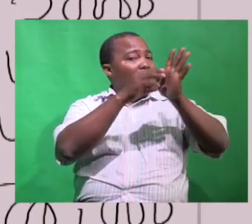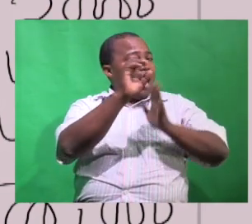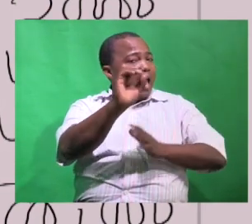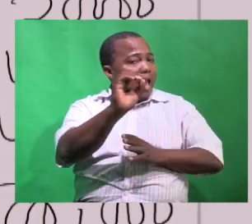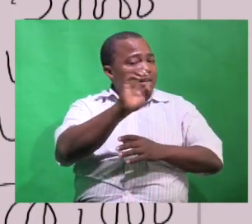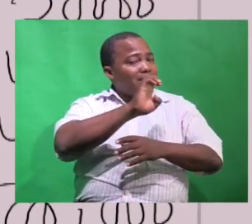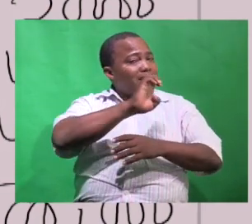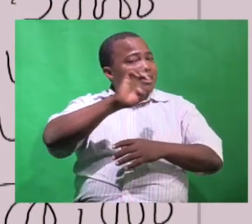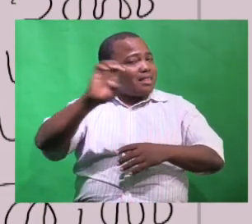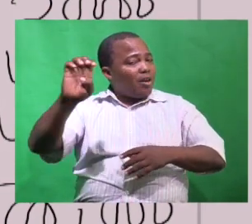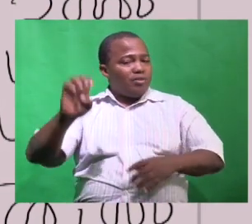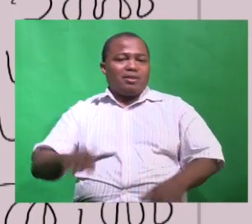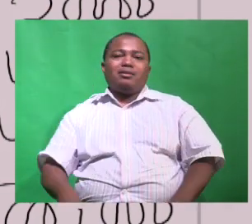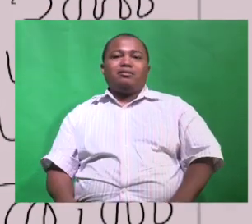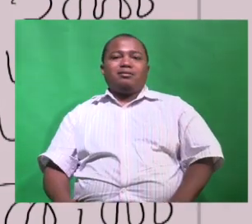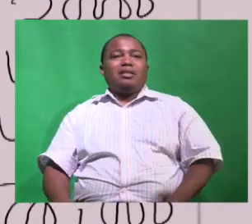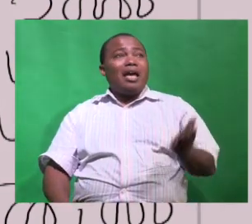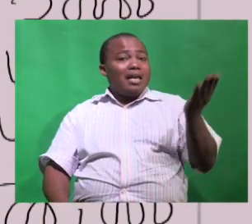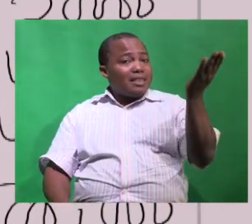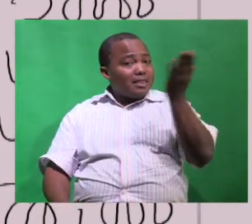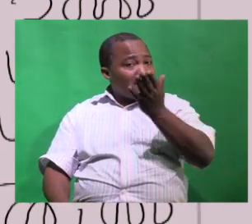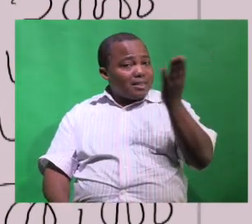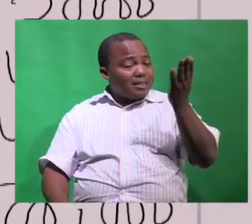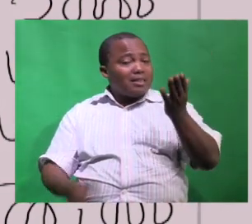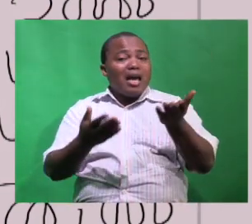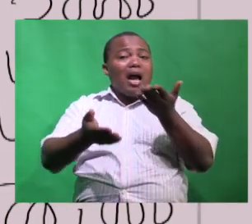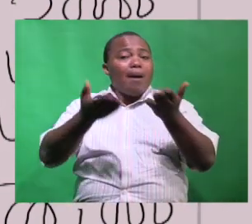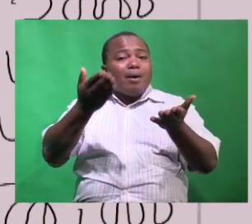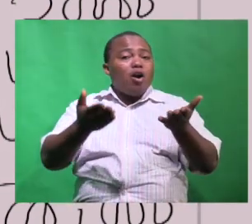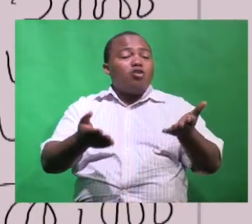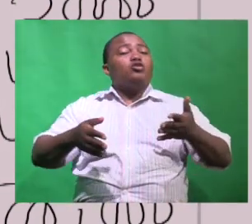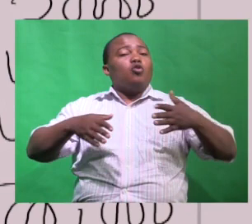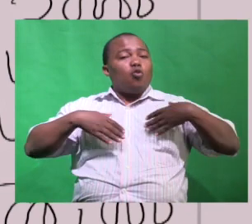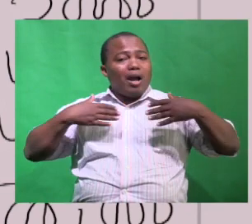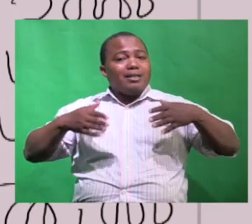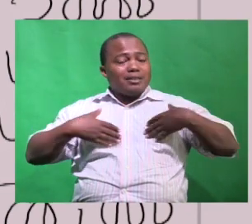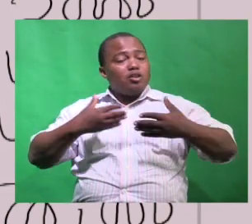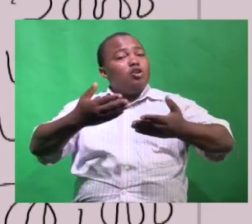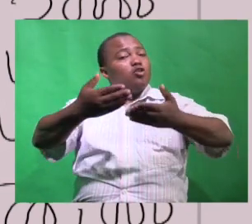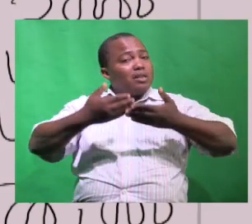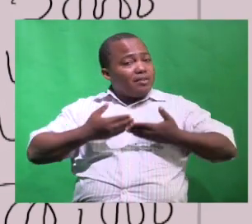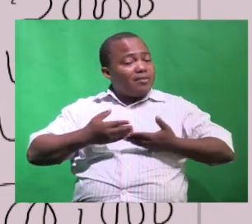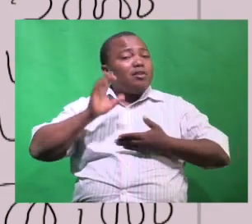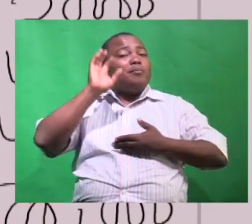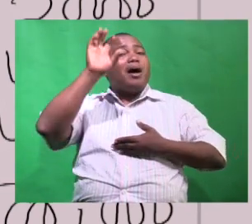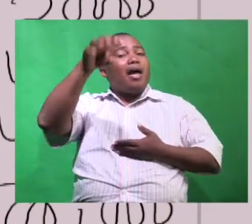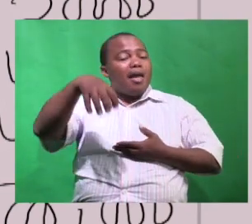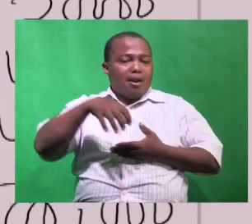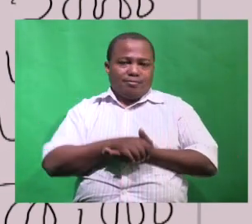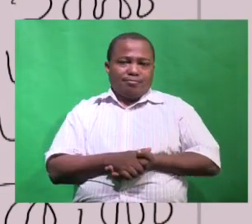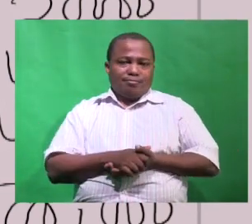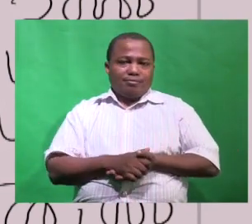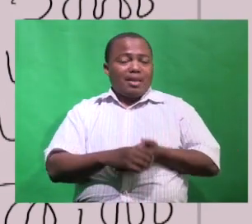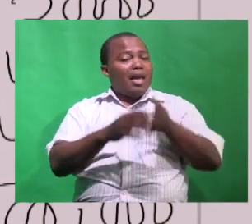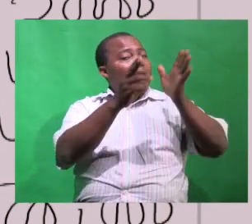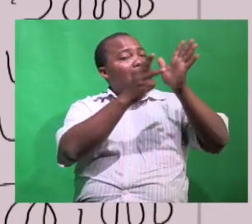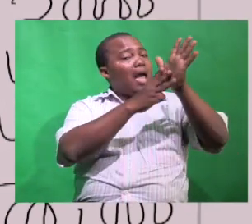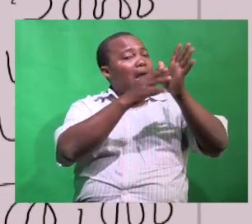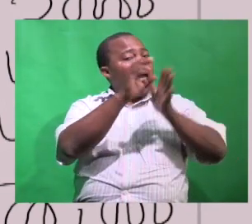80,000. This is the amount wanted to be received per year, is 80,000.